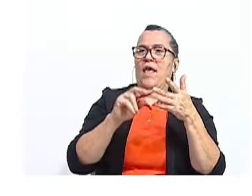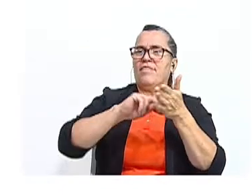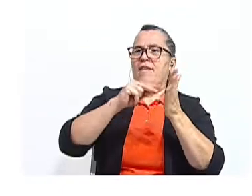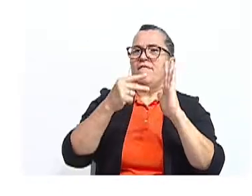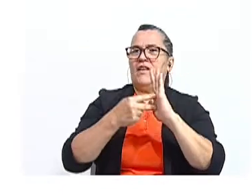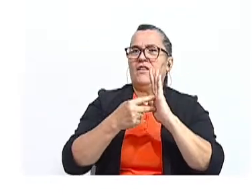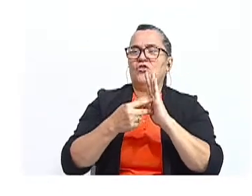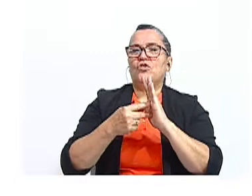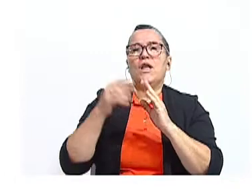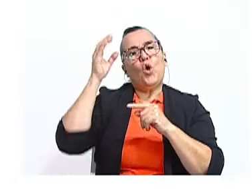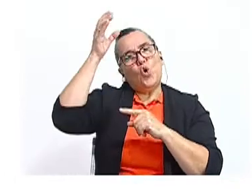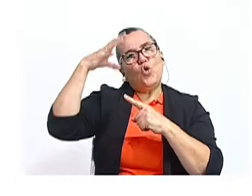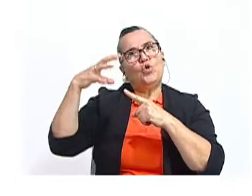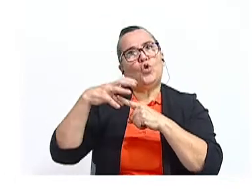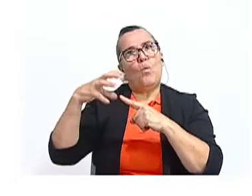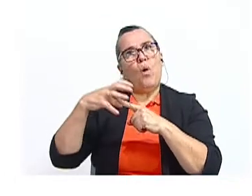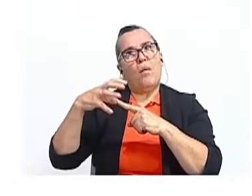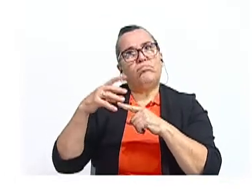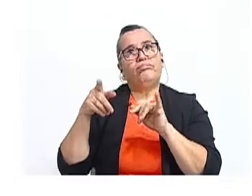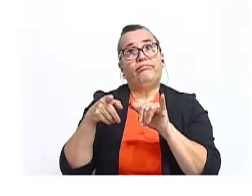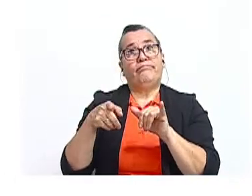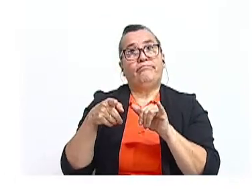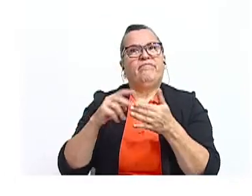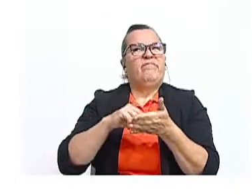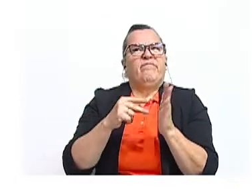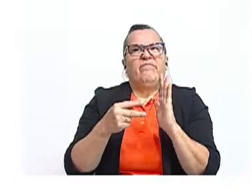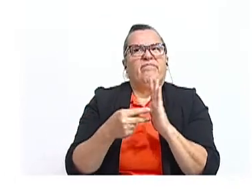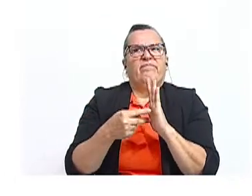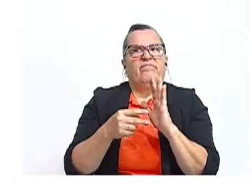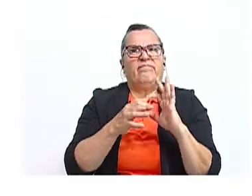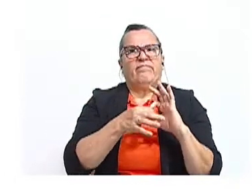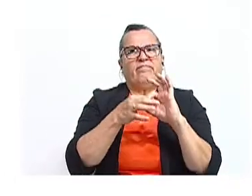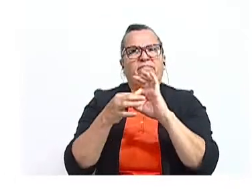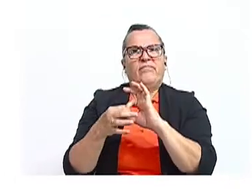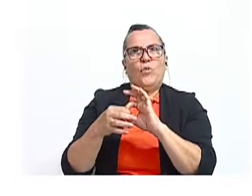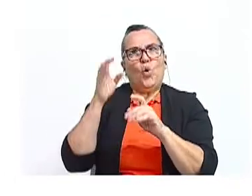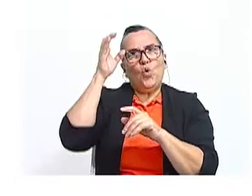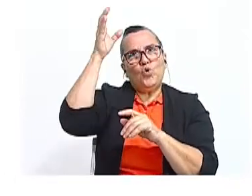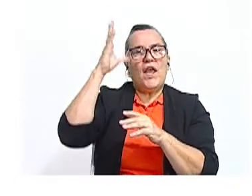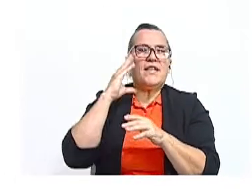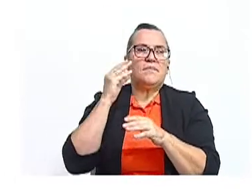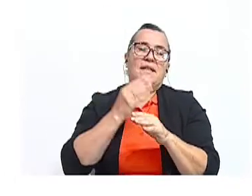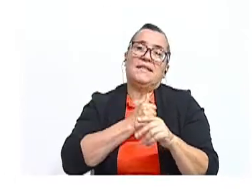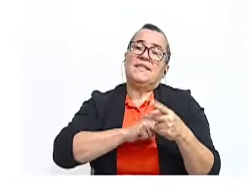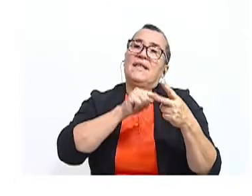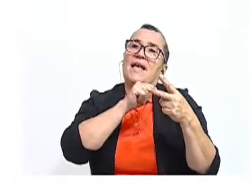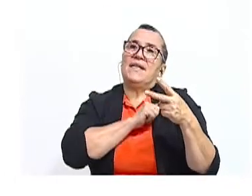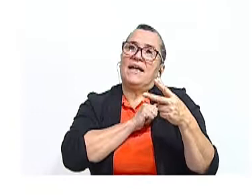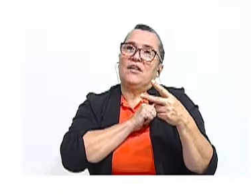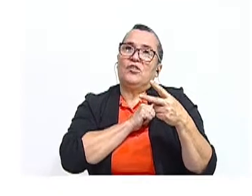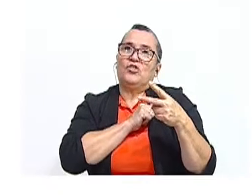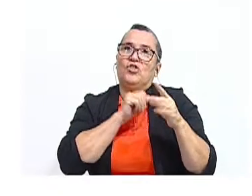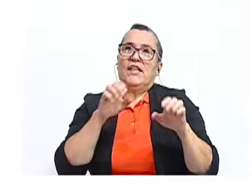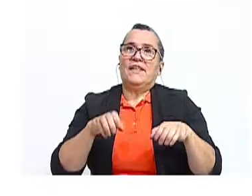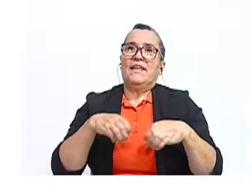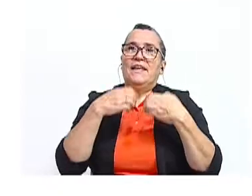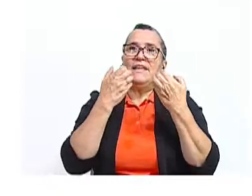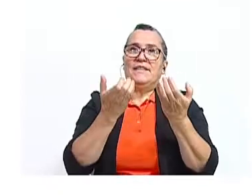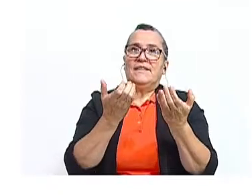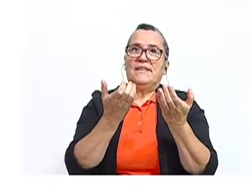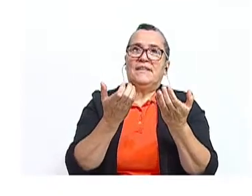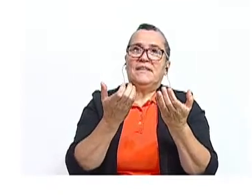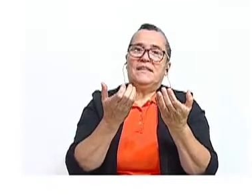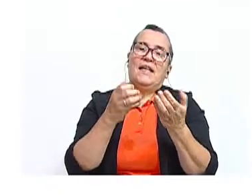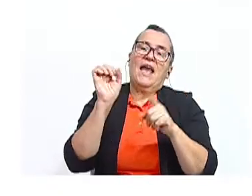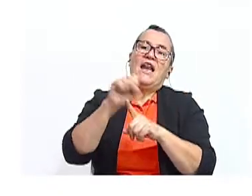pop culture. Pop culture refers to the pattern of cultural experiences and attitudes